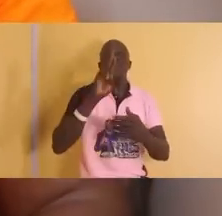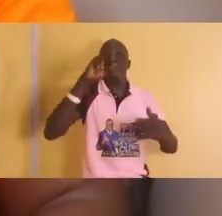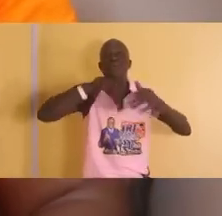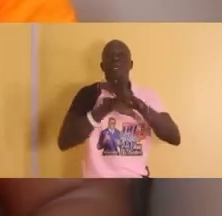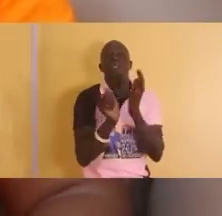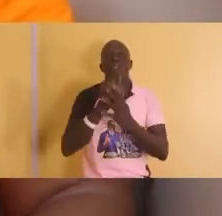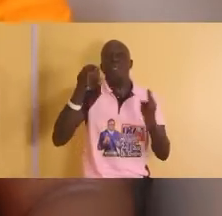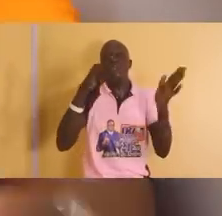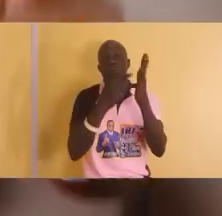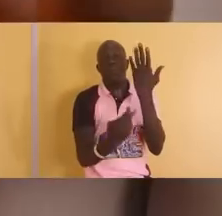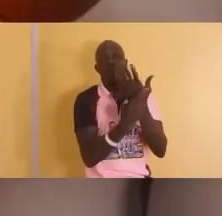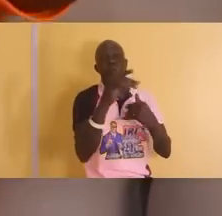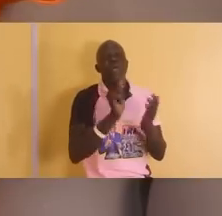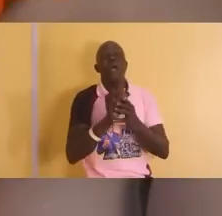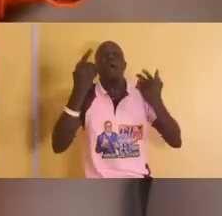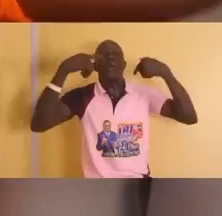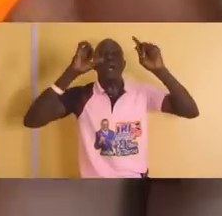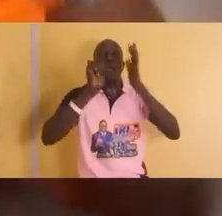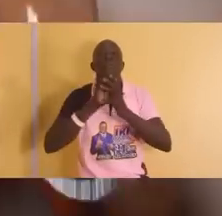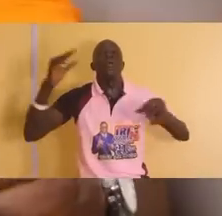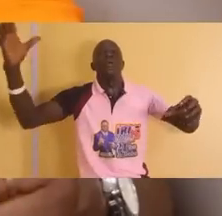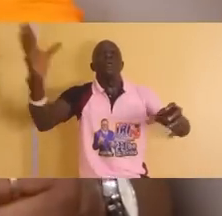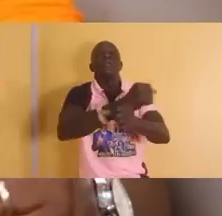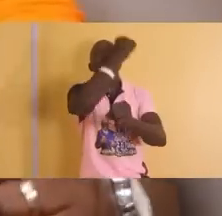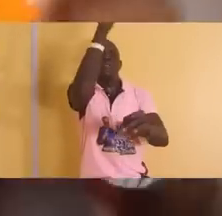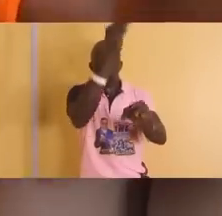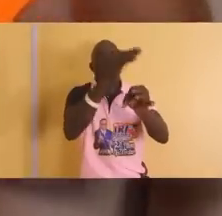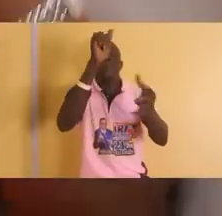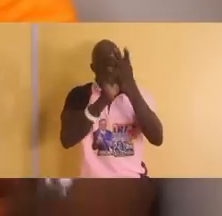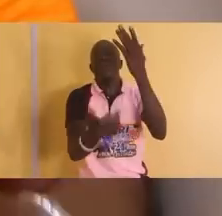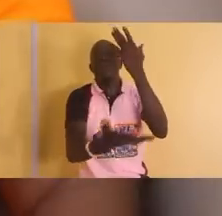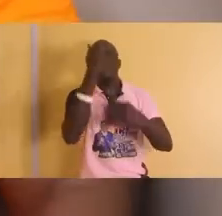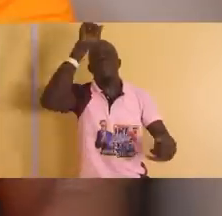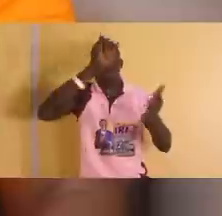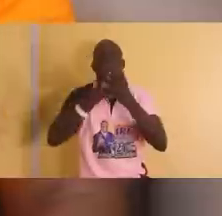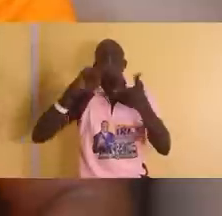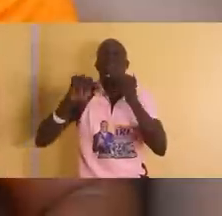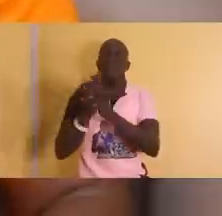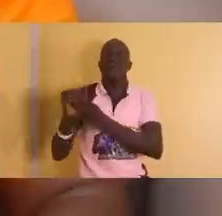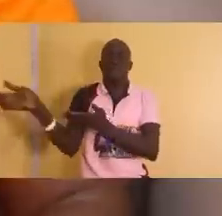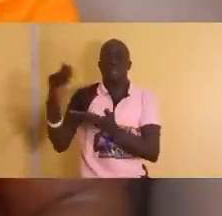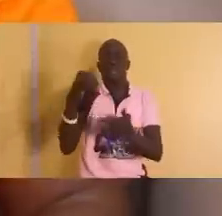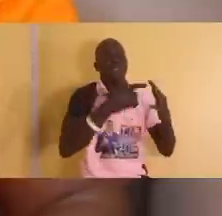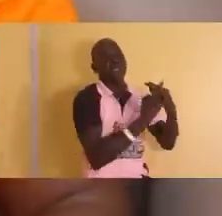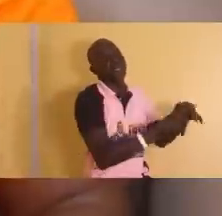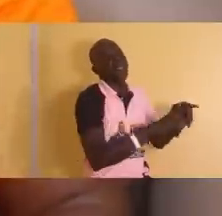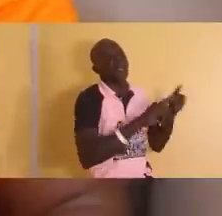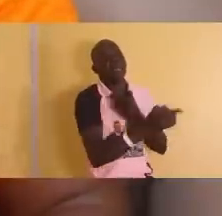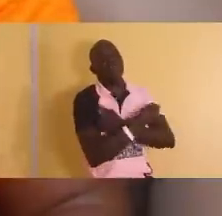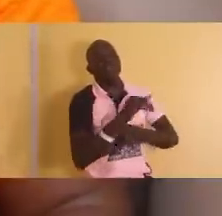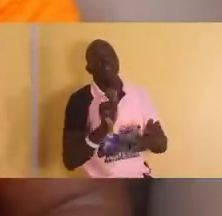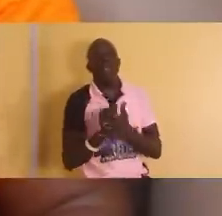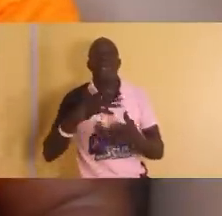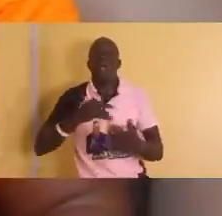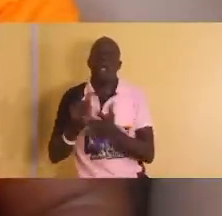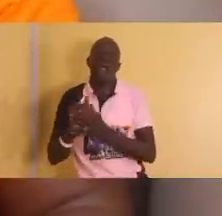use in this program. And I announce that we will go to you 7 of faith. We are starting in a